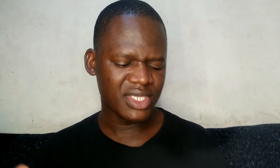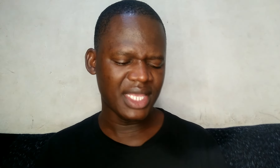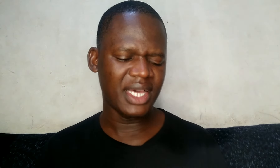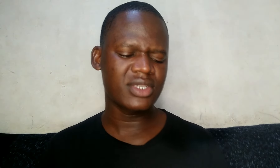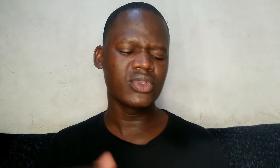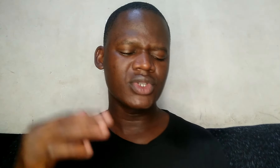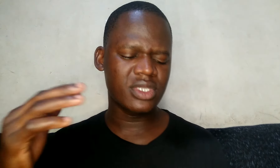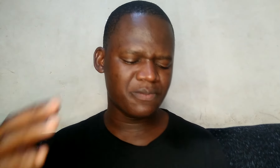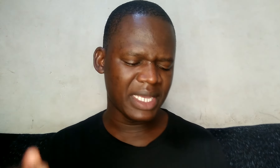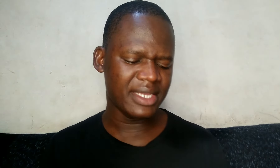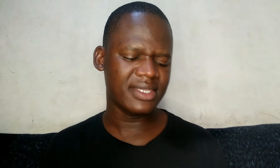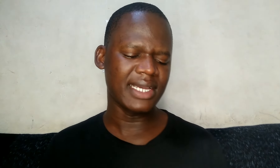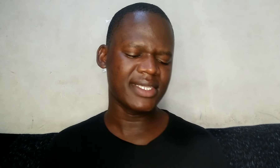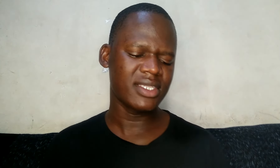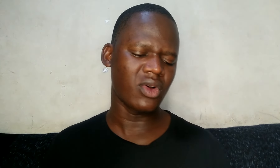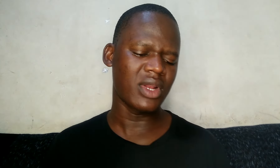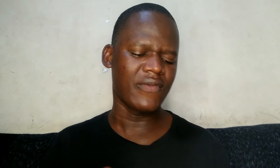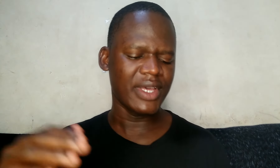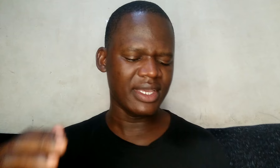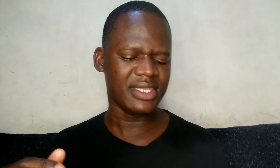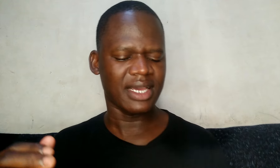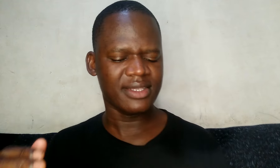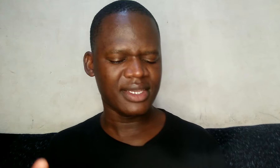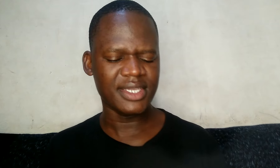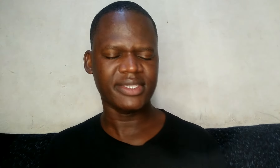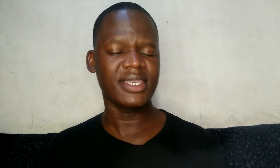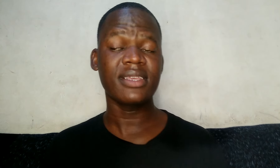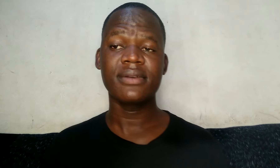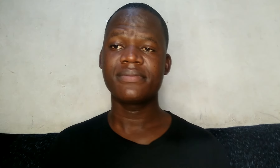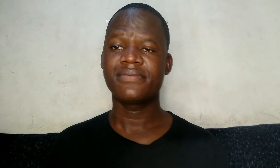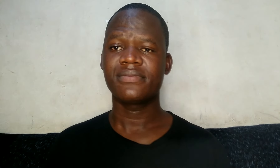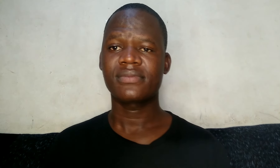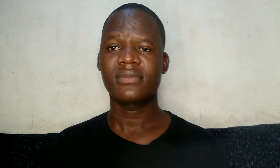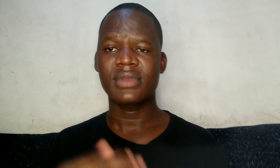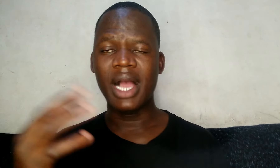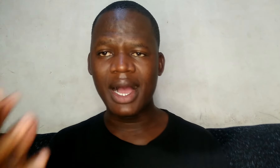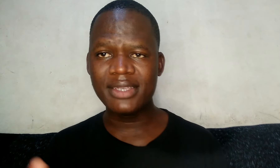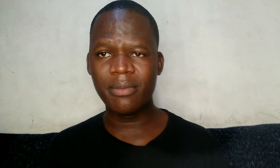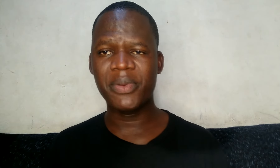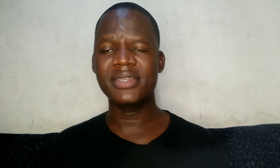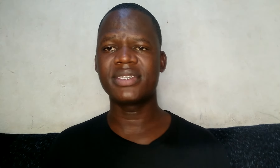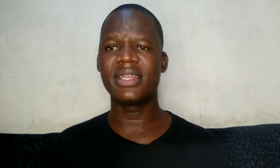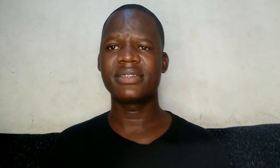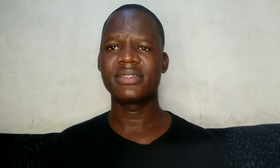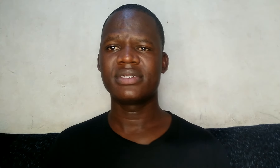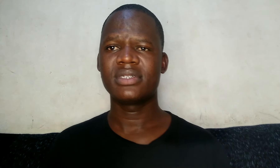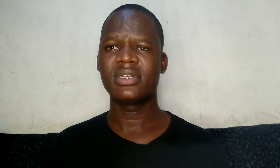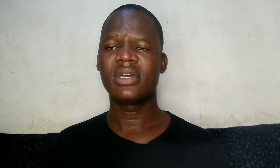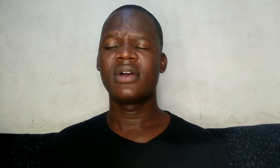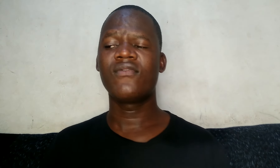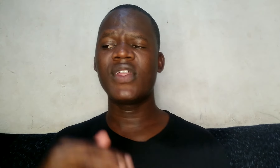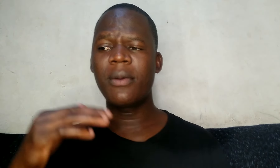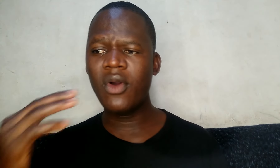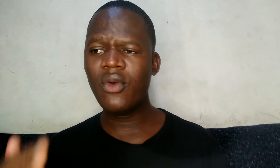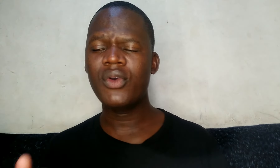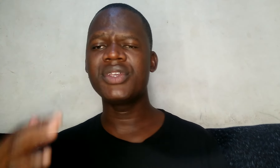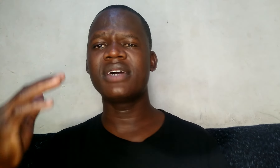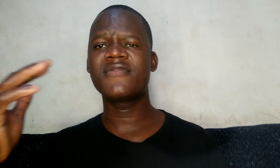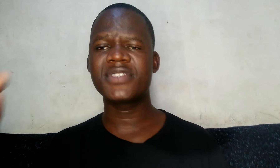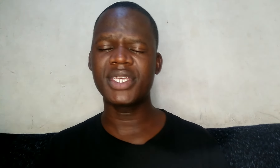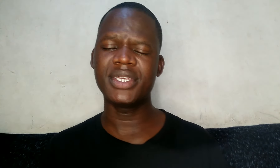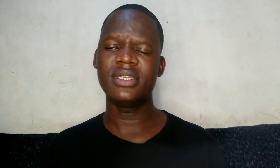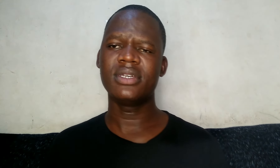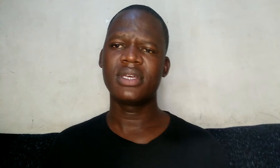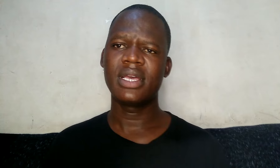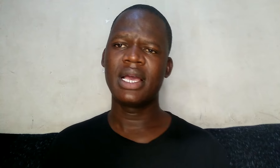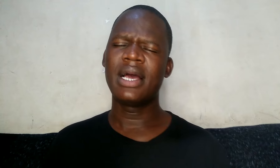He also said that Ruto is spending taxes on a various luxurious thing as a president. Furthermore, he